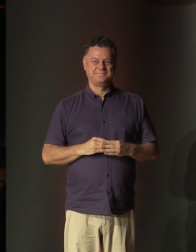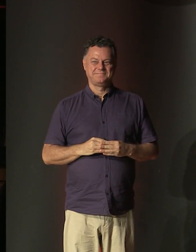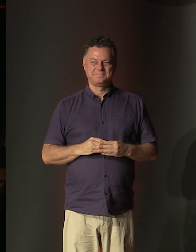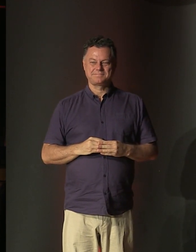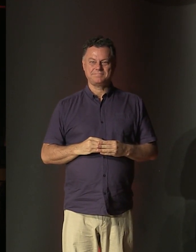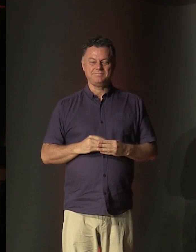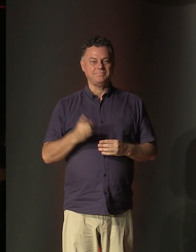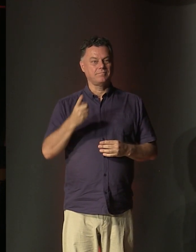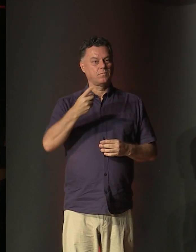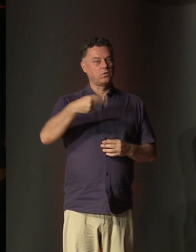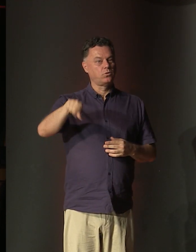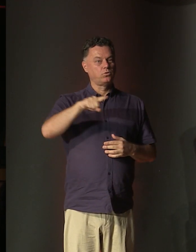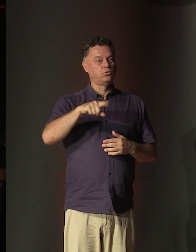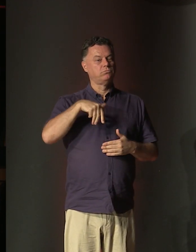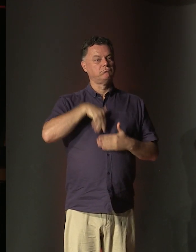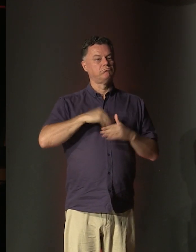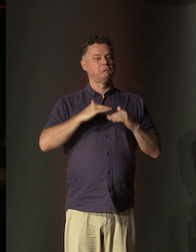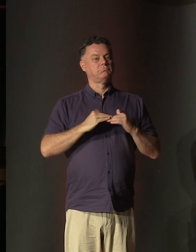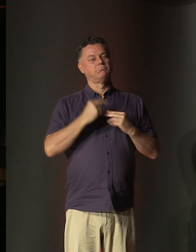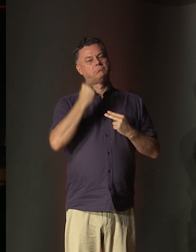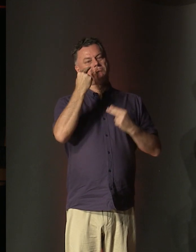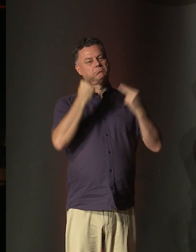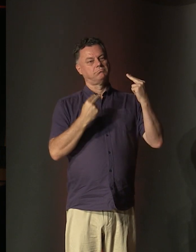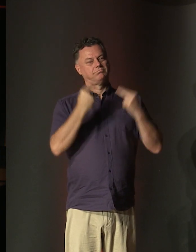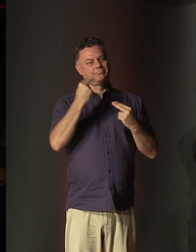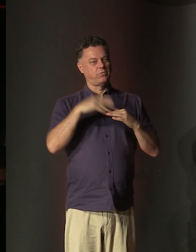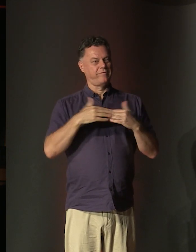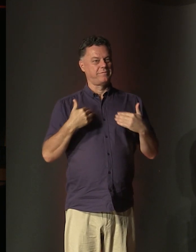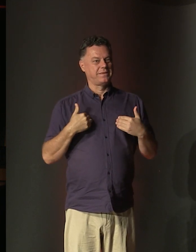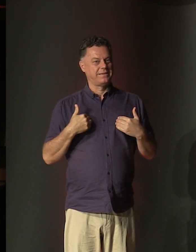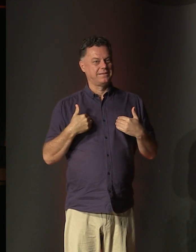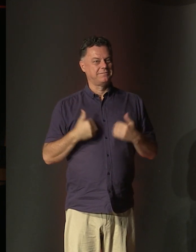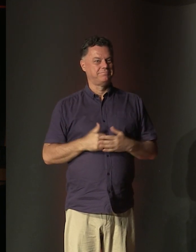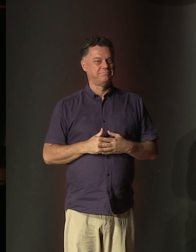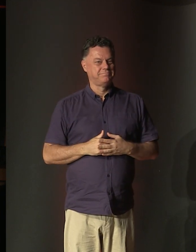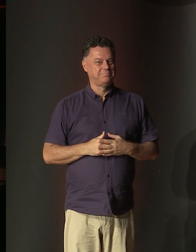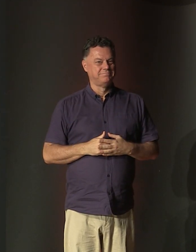But did you make a different assumption?